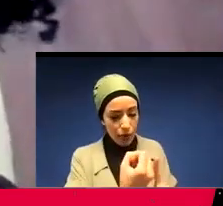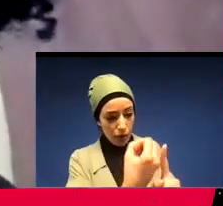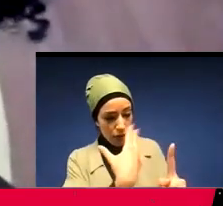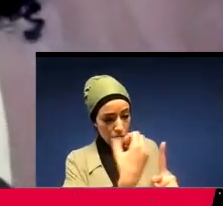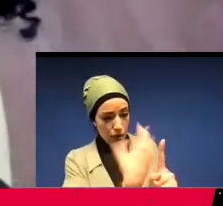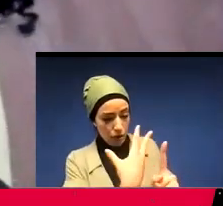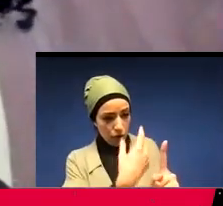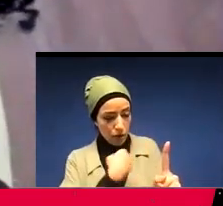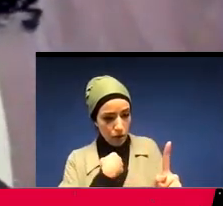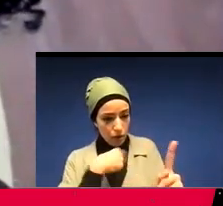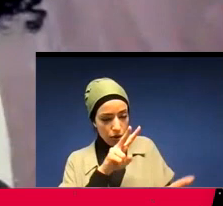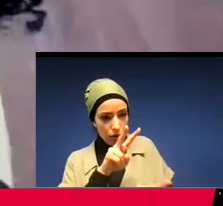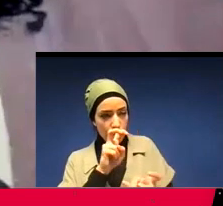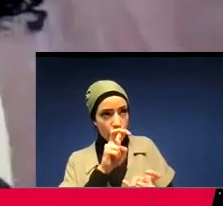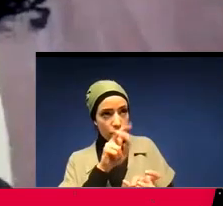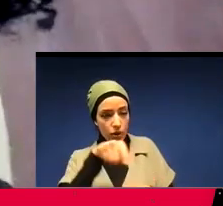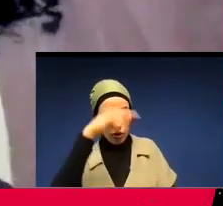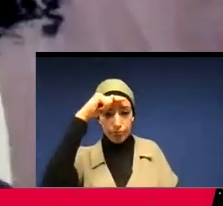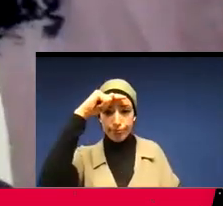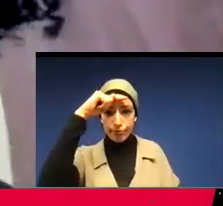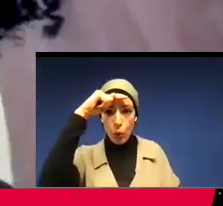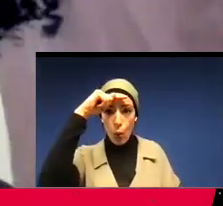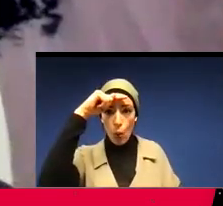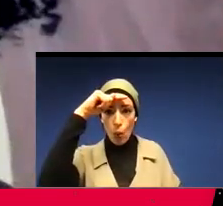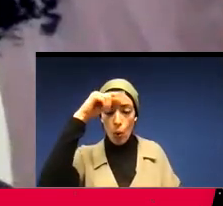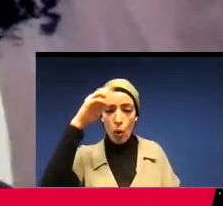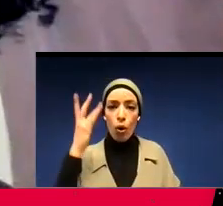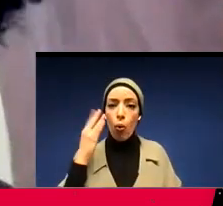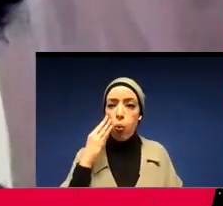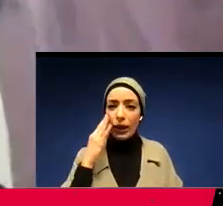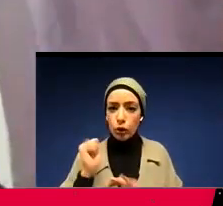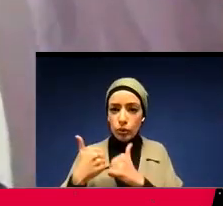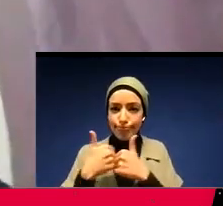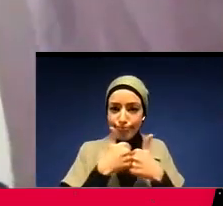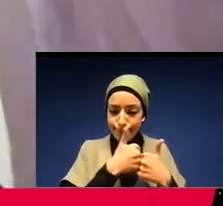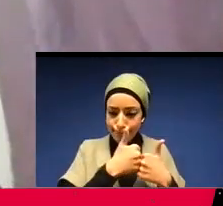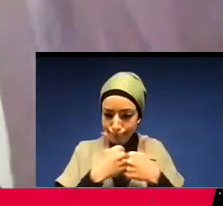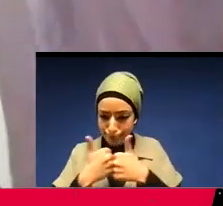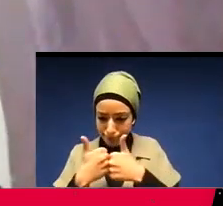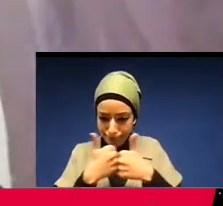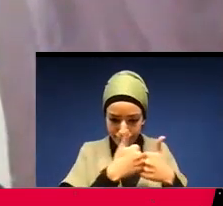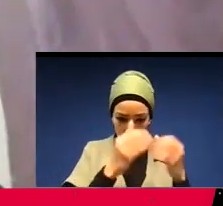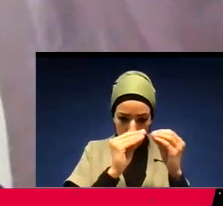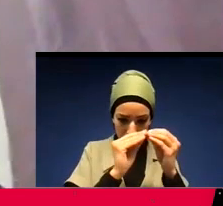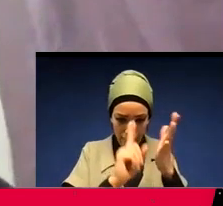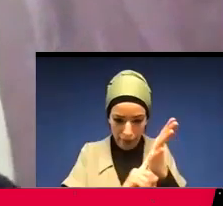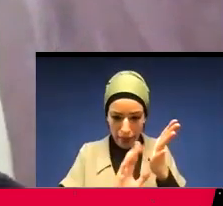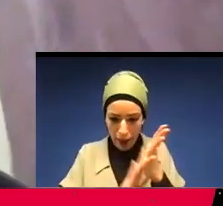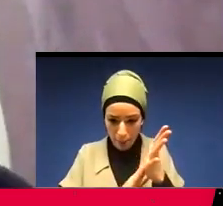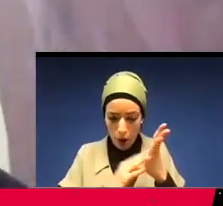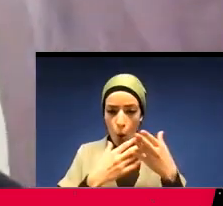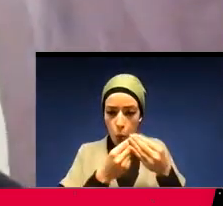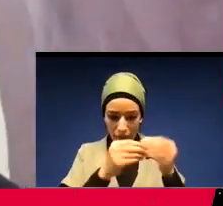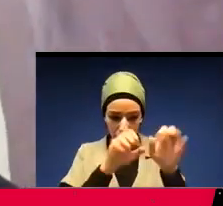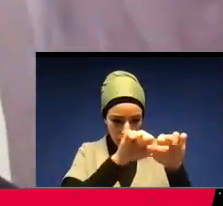kind of stuck with me since, that when we align with Black Lives Matter and the